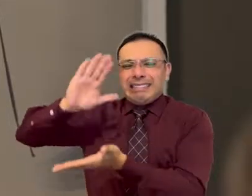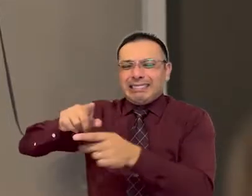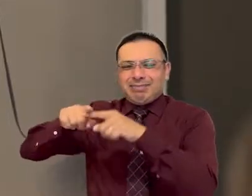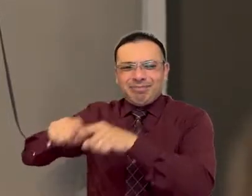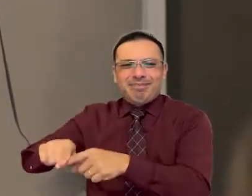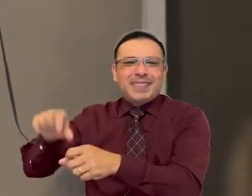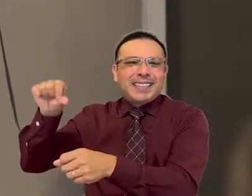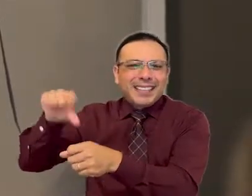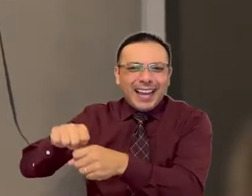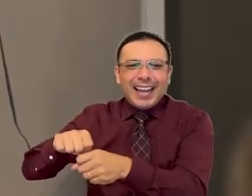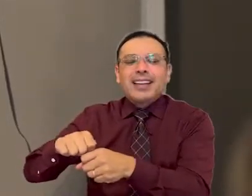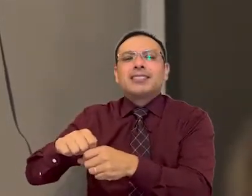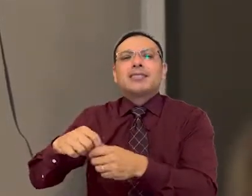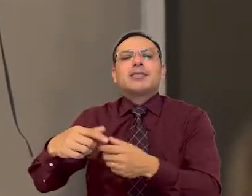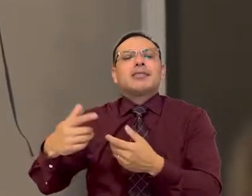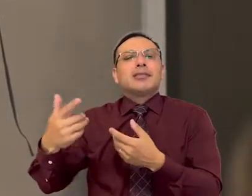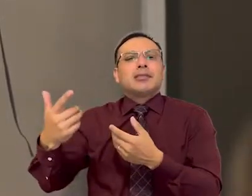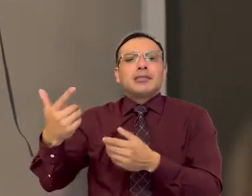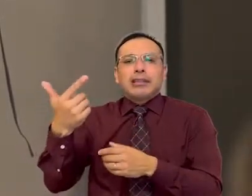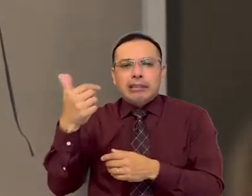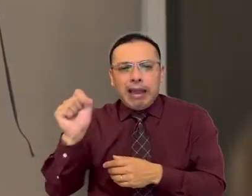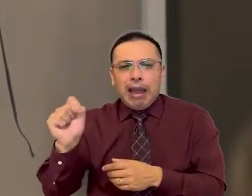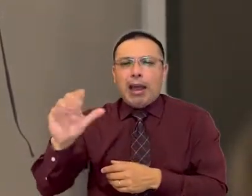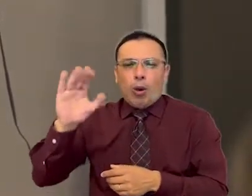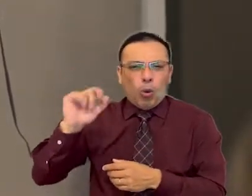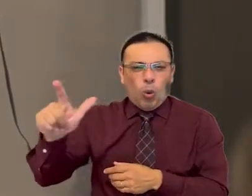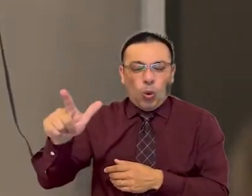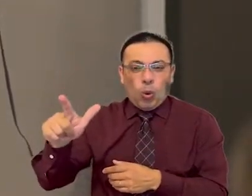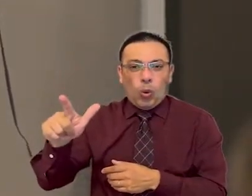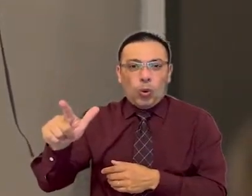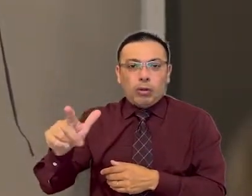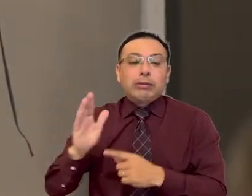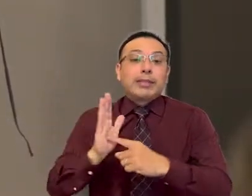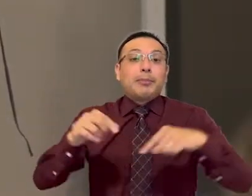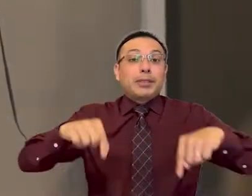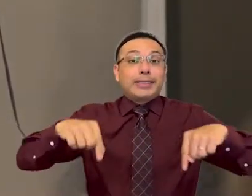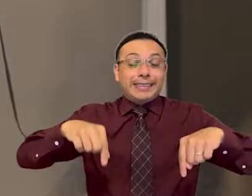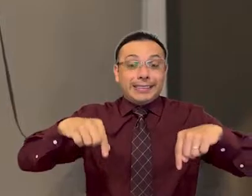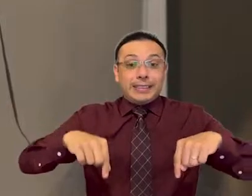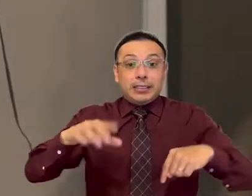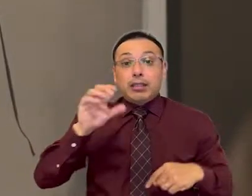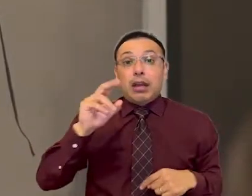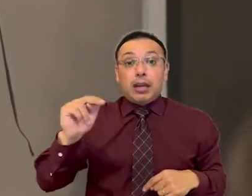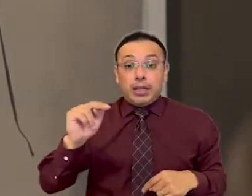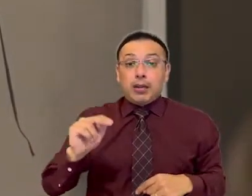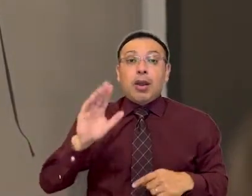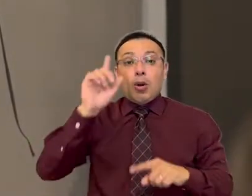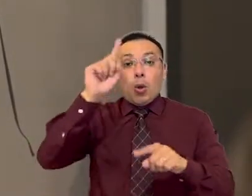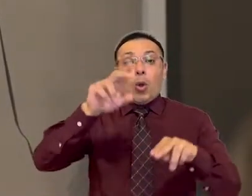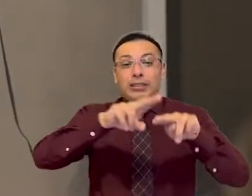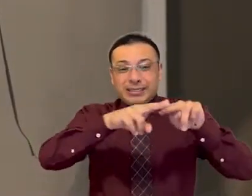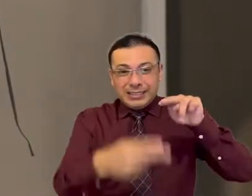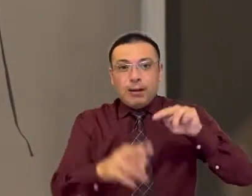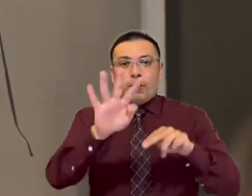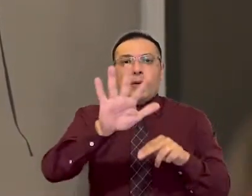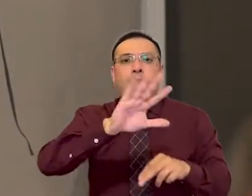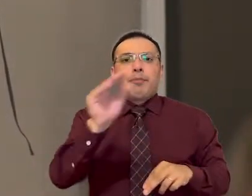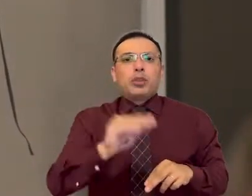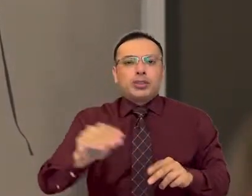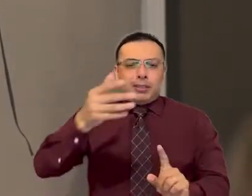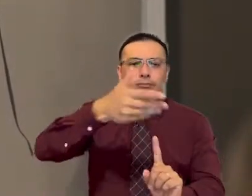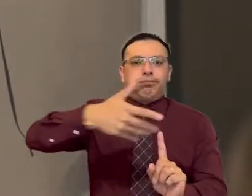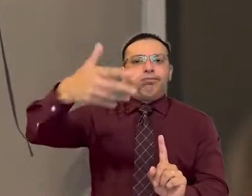emissions, including right here in the state of Connecticut, I believe there's a call for a 45% reduction in greenhouse gas emissions